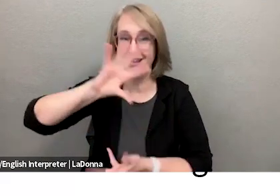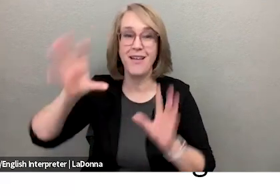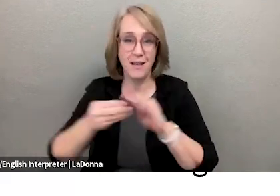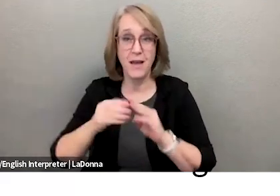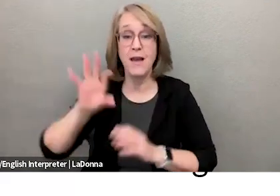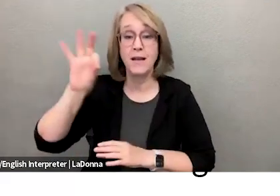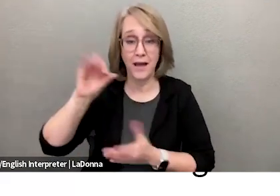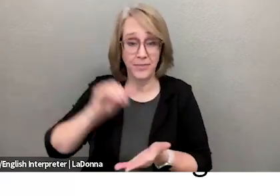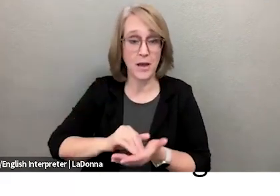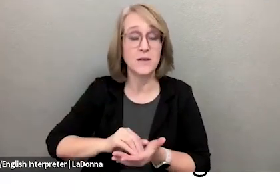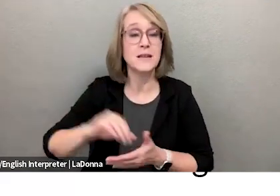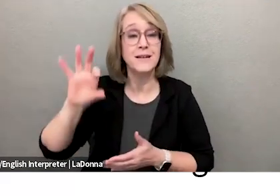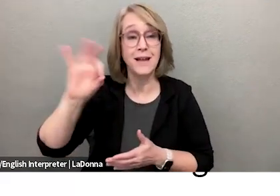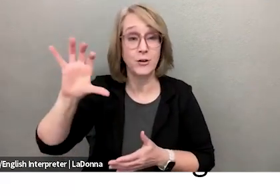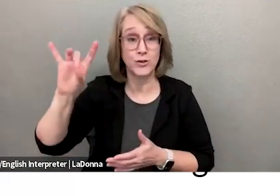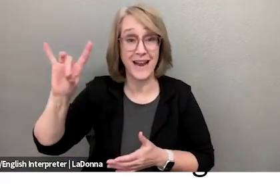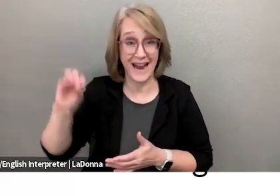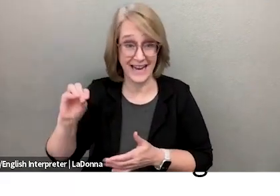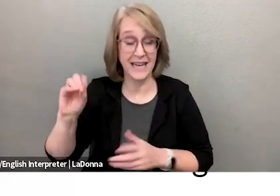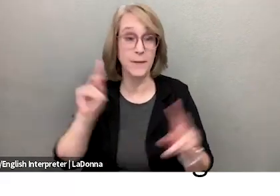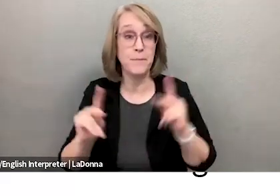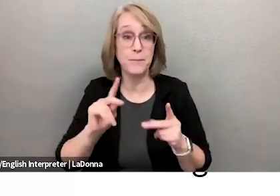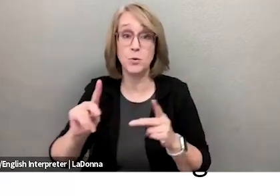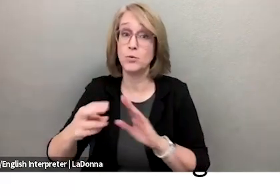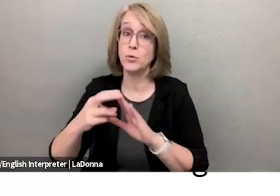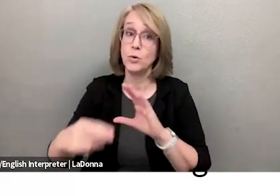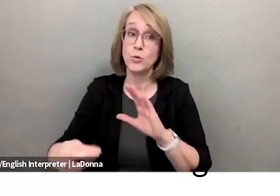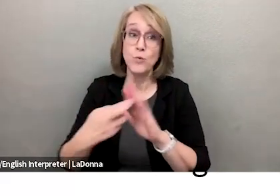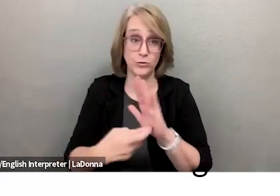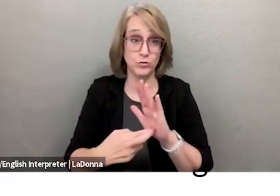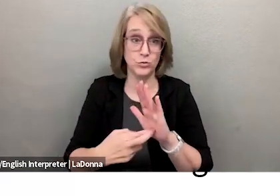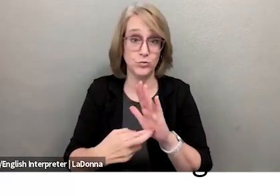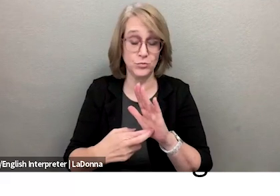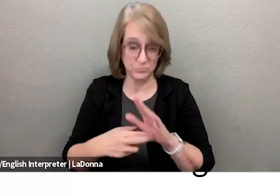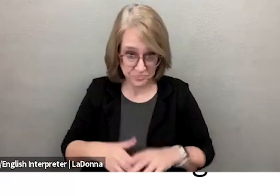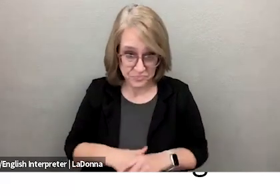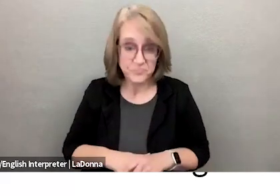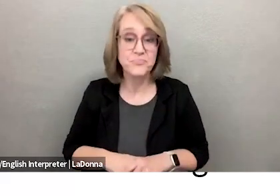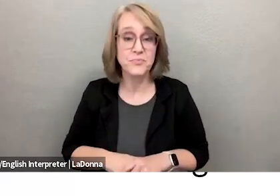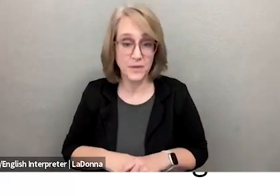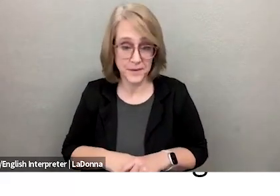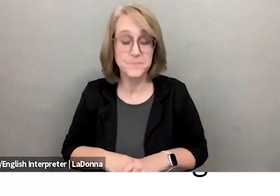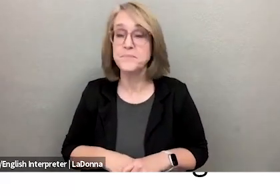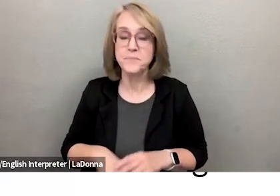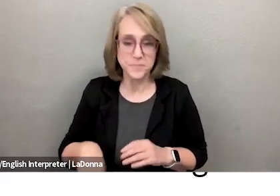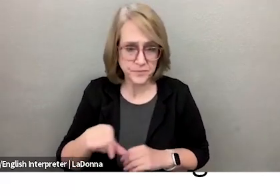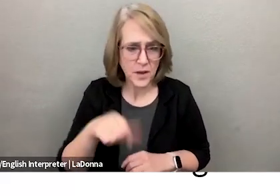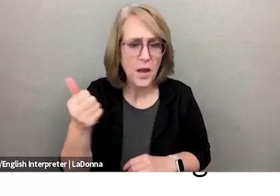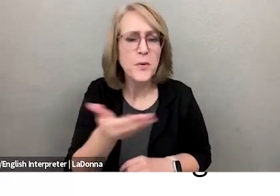individuals who have registered to become a certified direct care professional. The other thing that I heard a lot today is